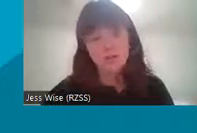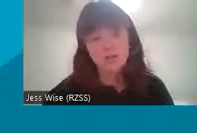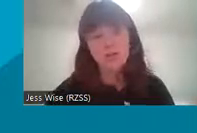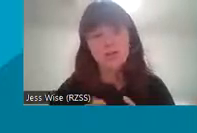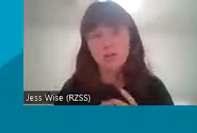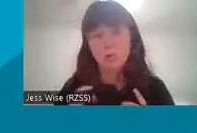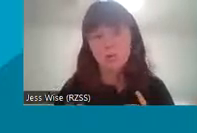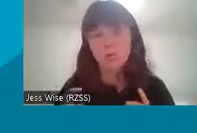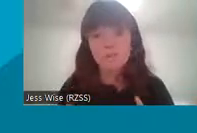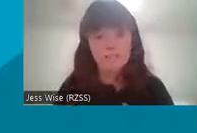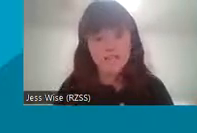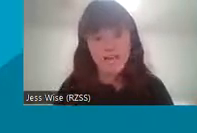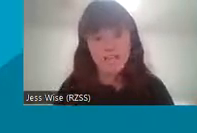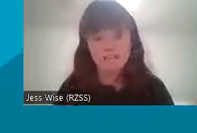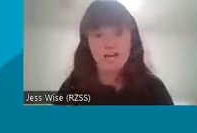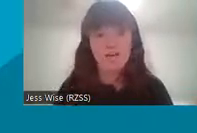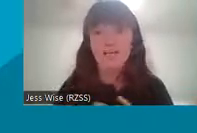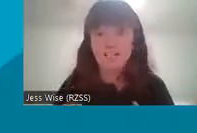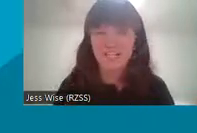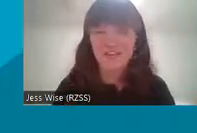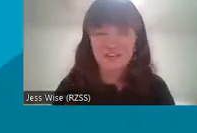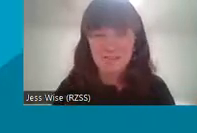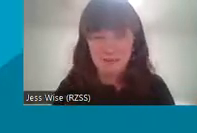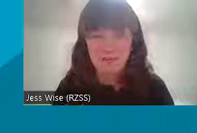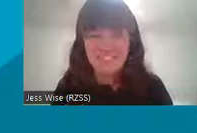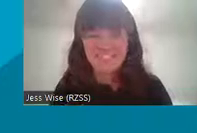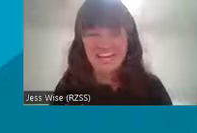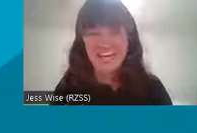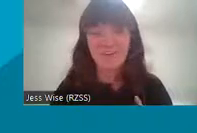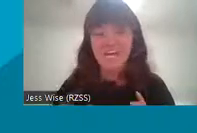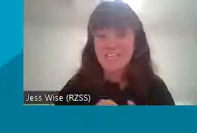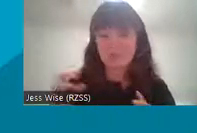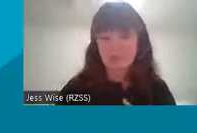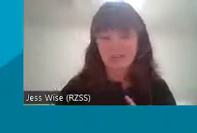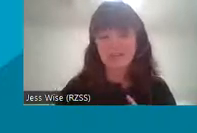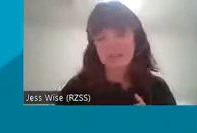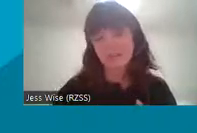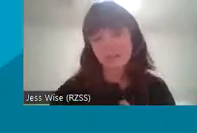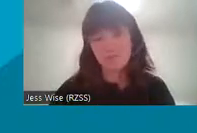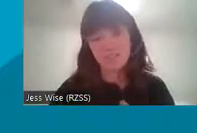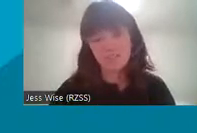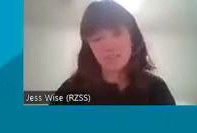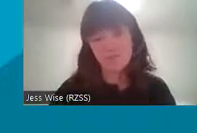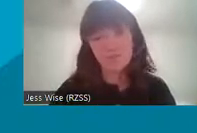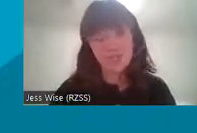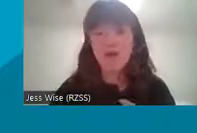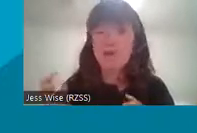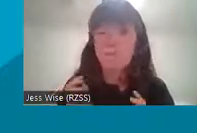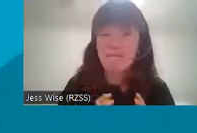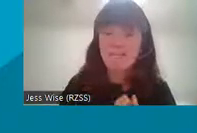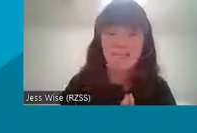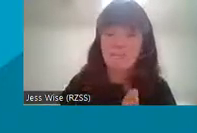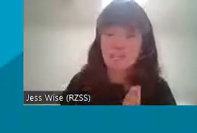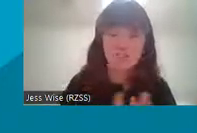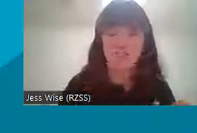on board. What we were all wanting at that time, you know, probably still now, is a return to the familiar, return to what we knew. And there